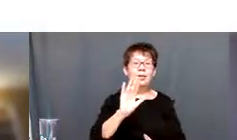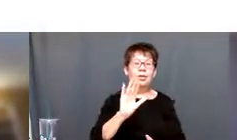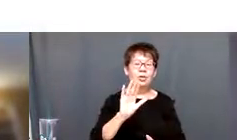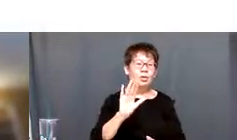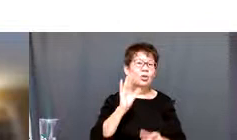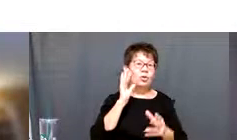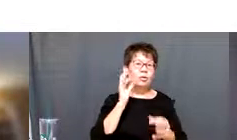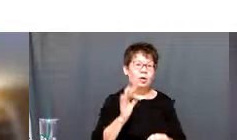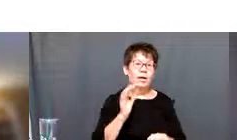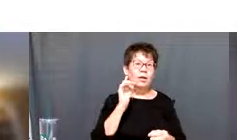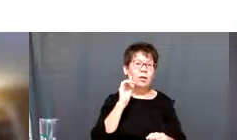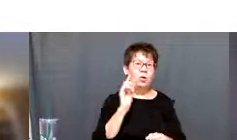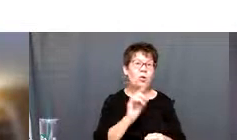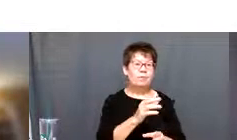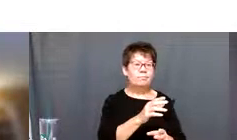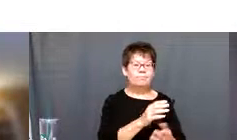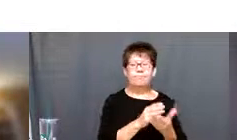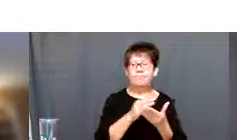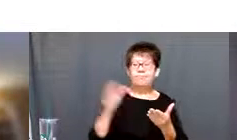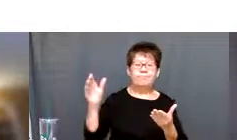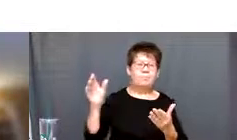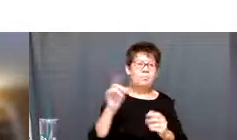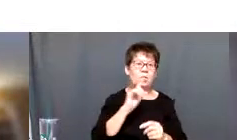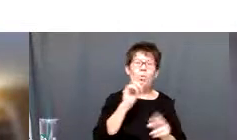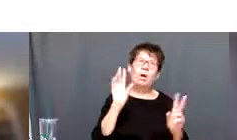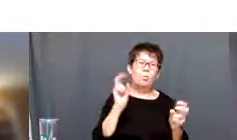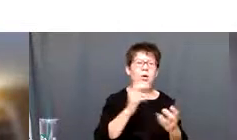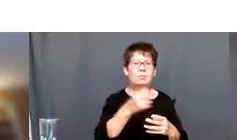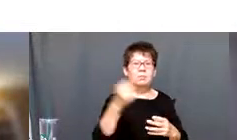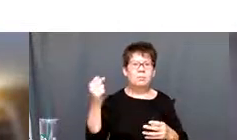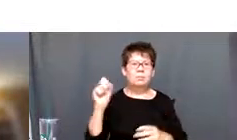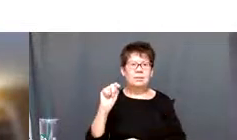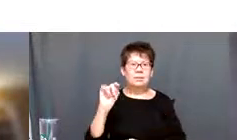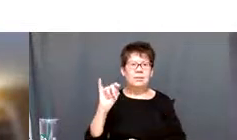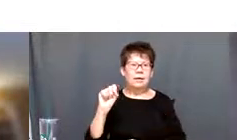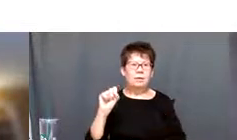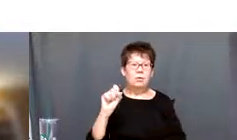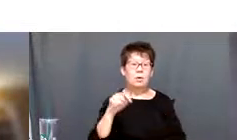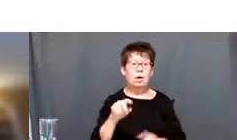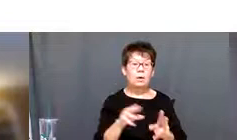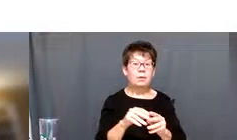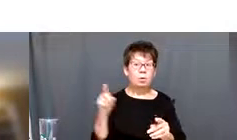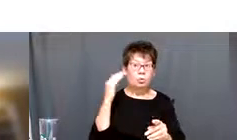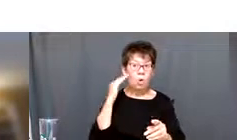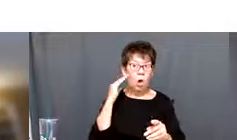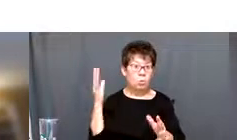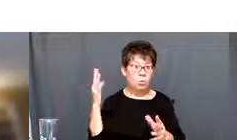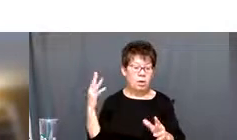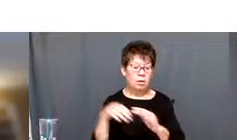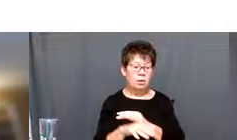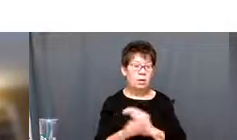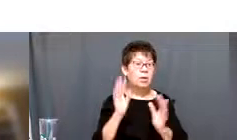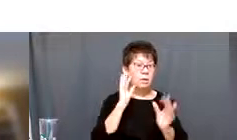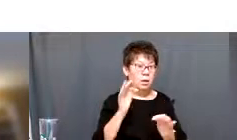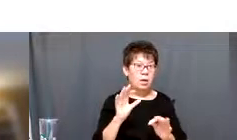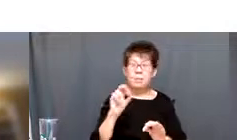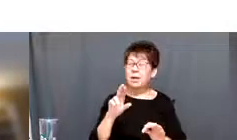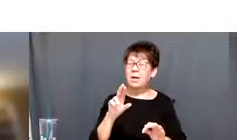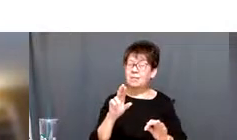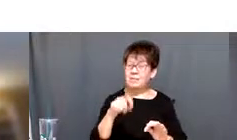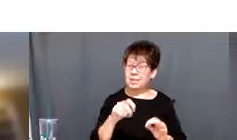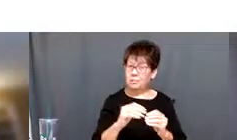unable to return. So after the decision meeting, you may come in and you may already know what you want to do. And if you do, that's great. But if you need some more